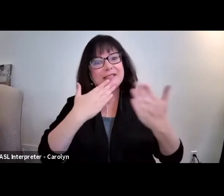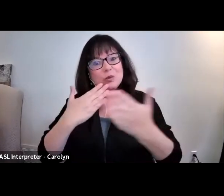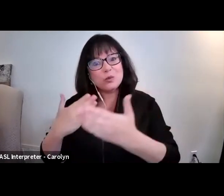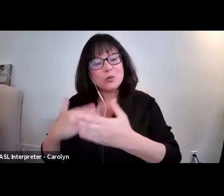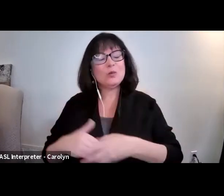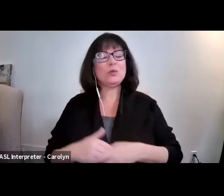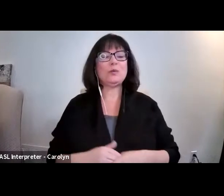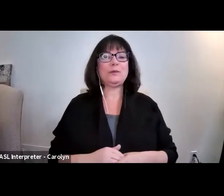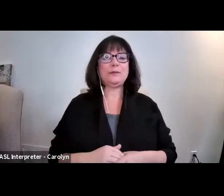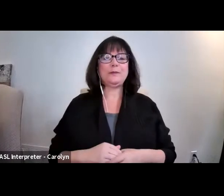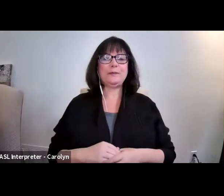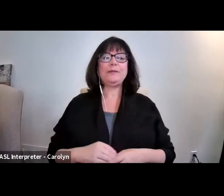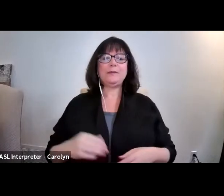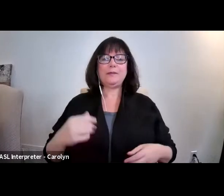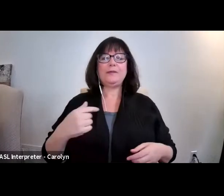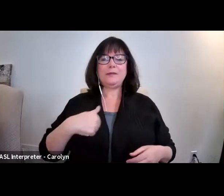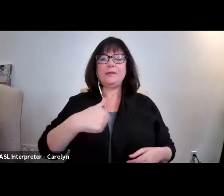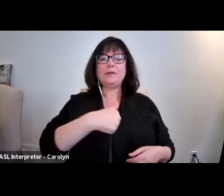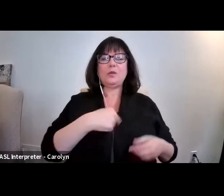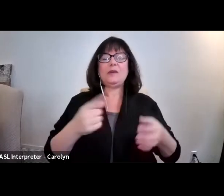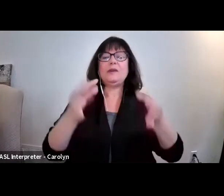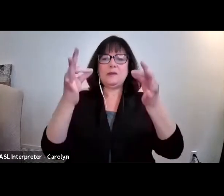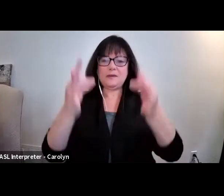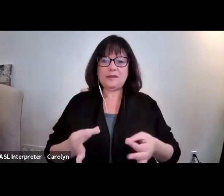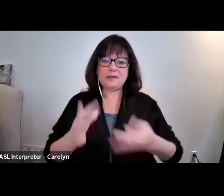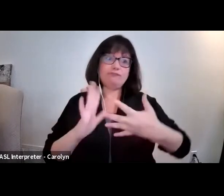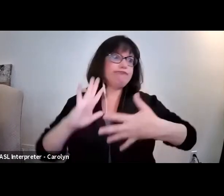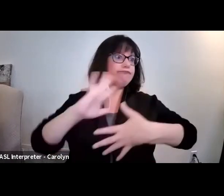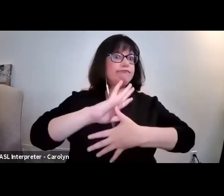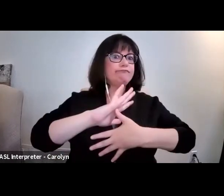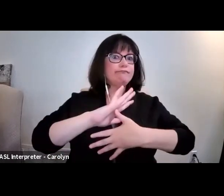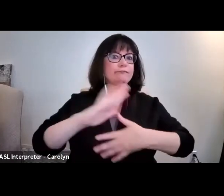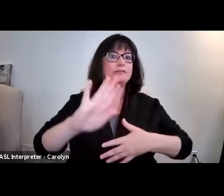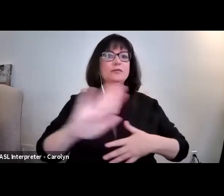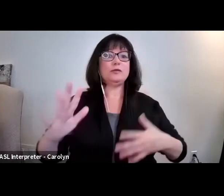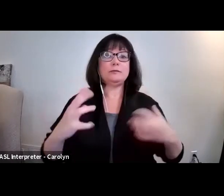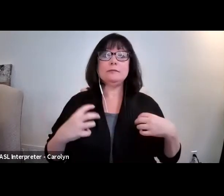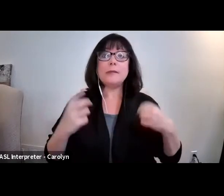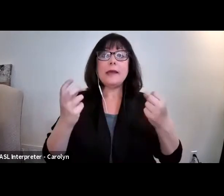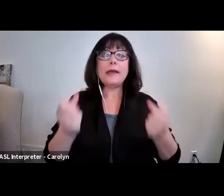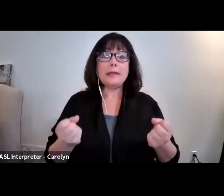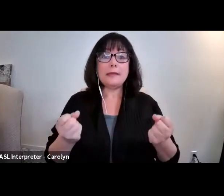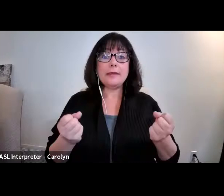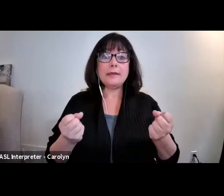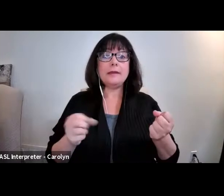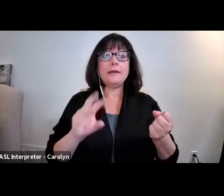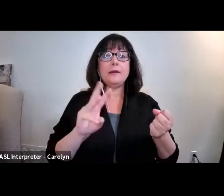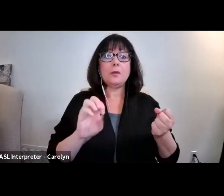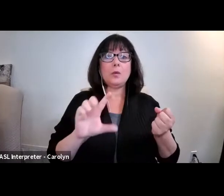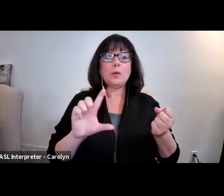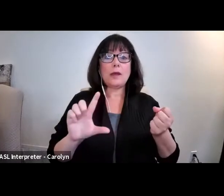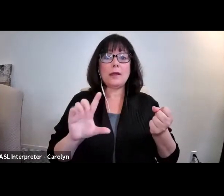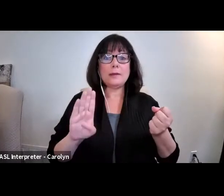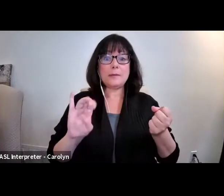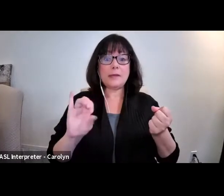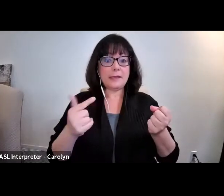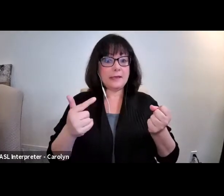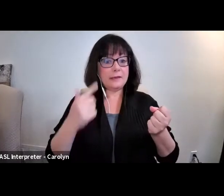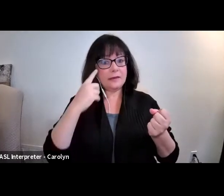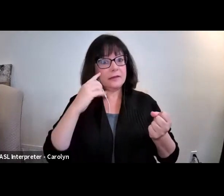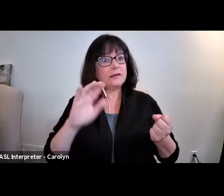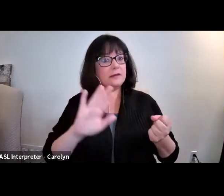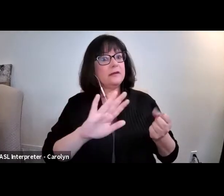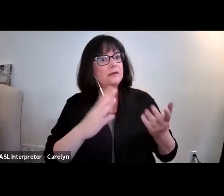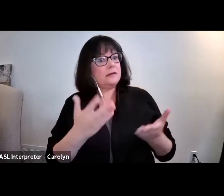safety and well-being of our community members. And efforts continue to be made to provide clear guidelines